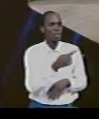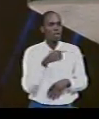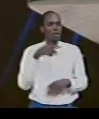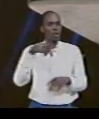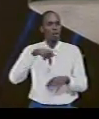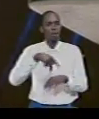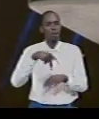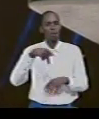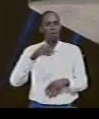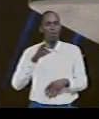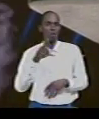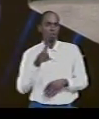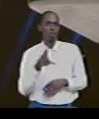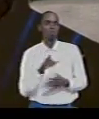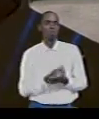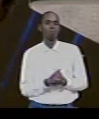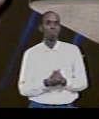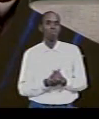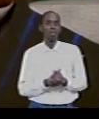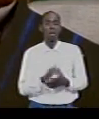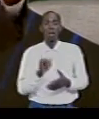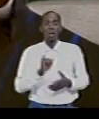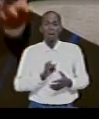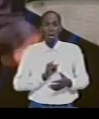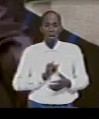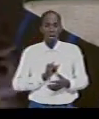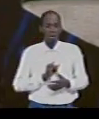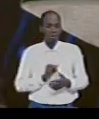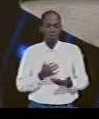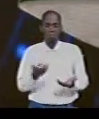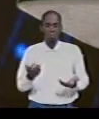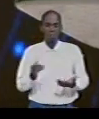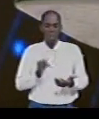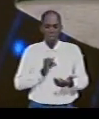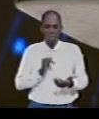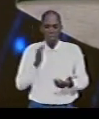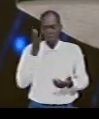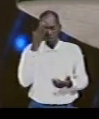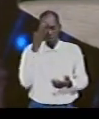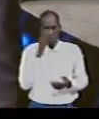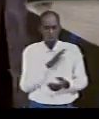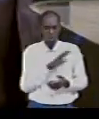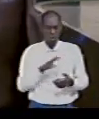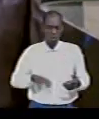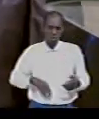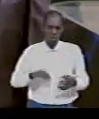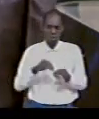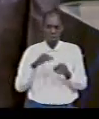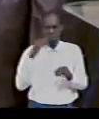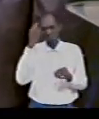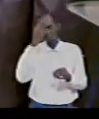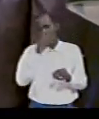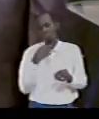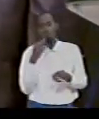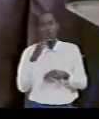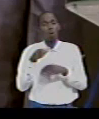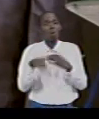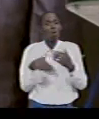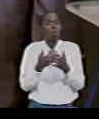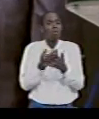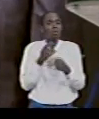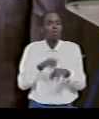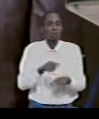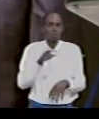before you came. I knew Christ in the physical. All the time you were persecuting the